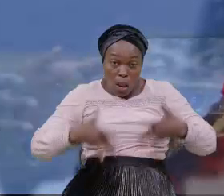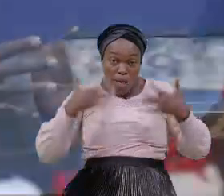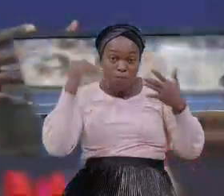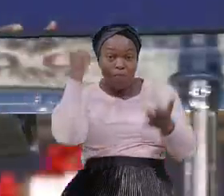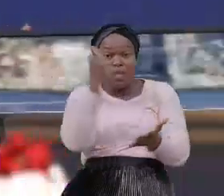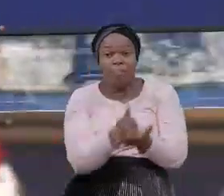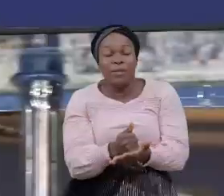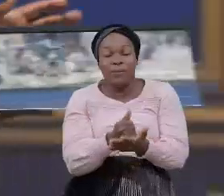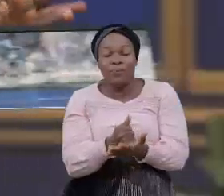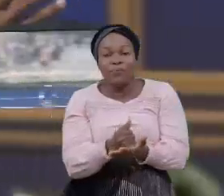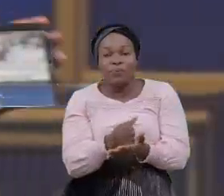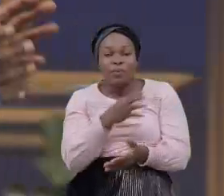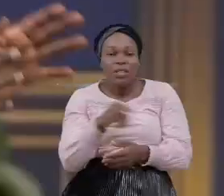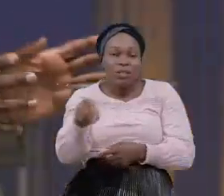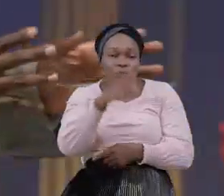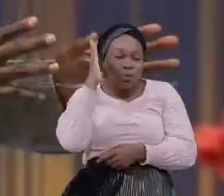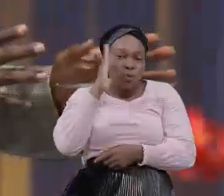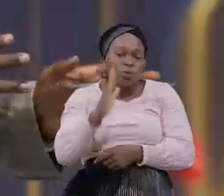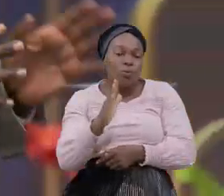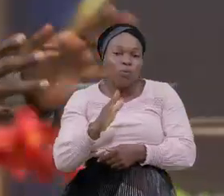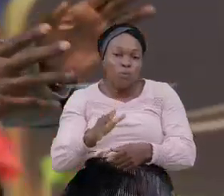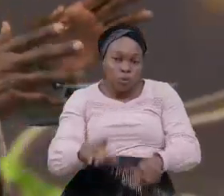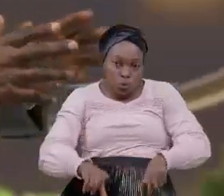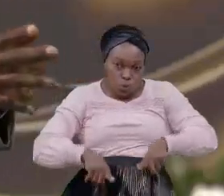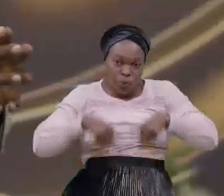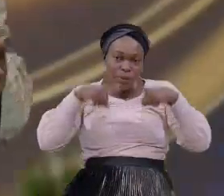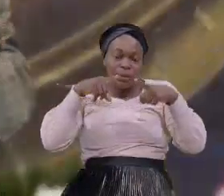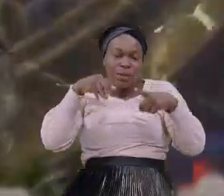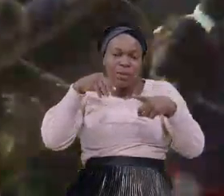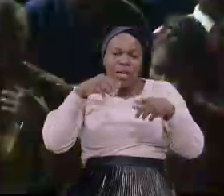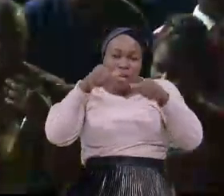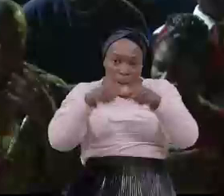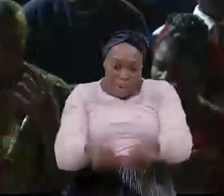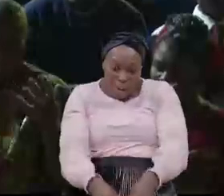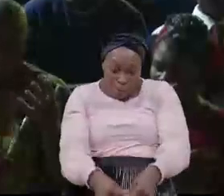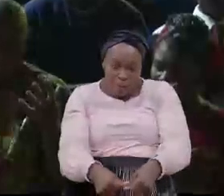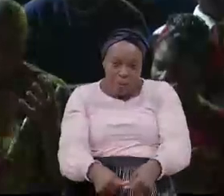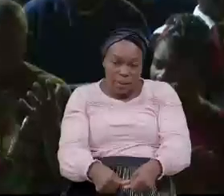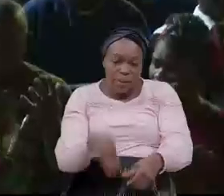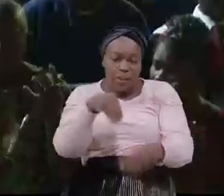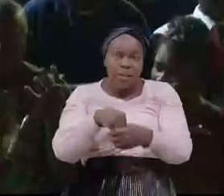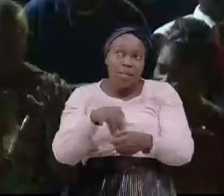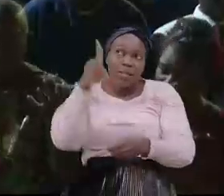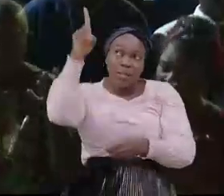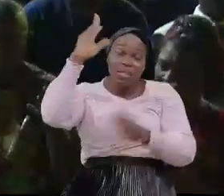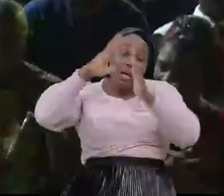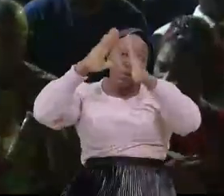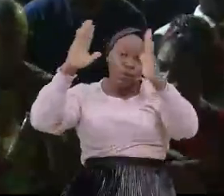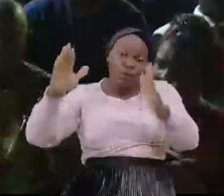will dwell, you will abide in his house. How long?